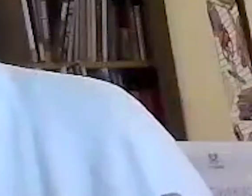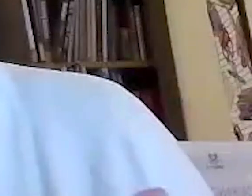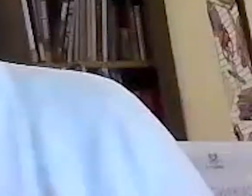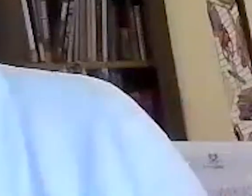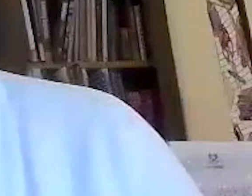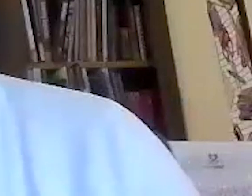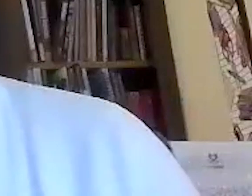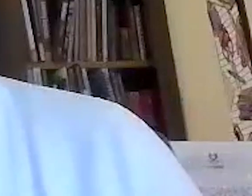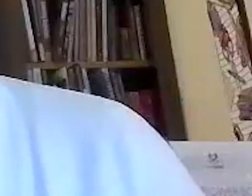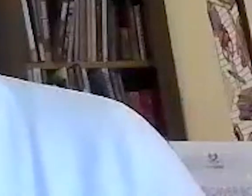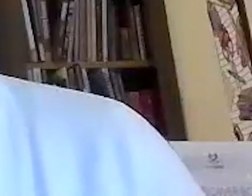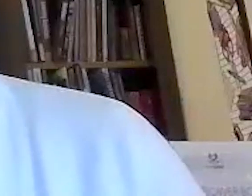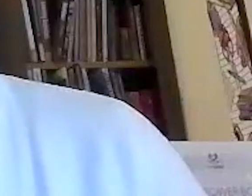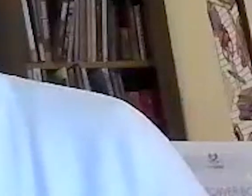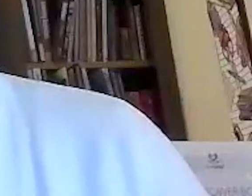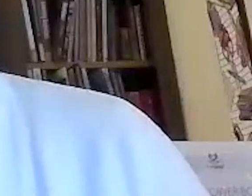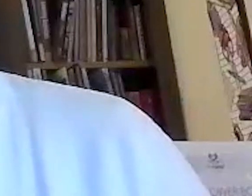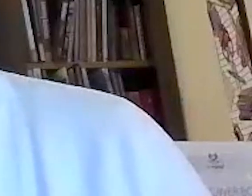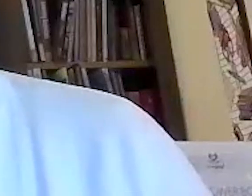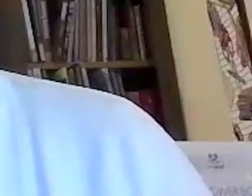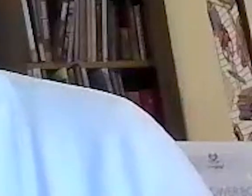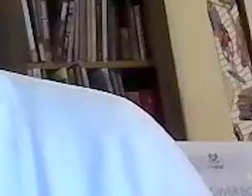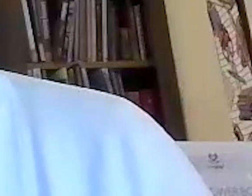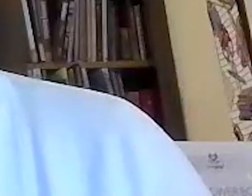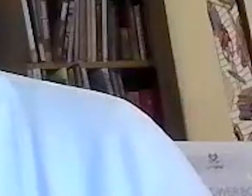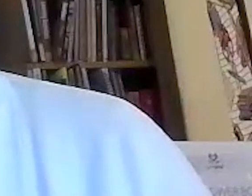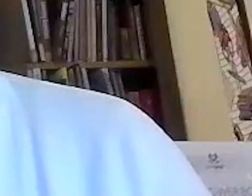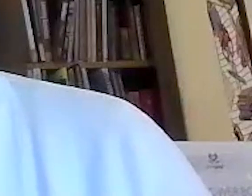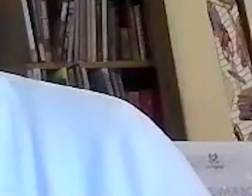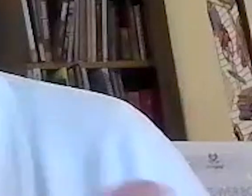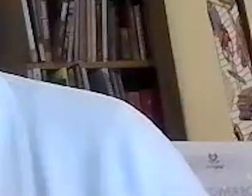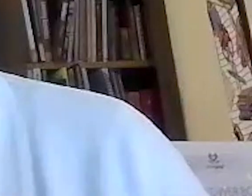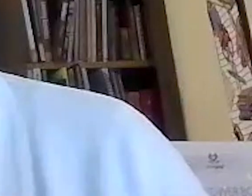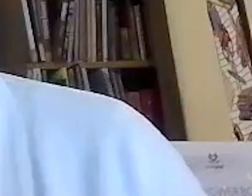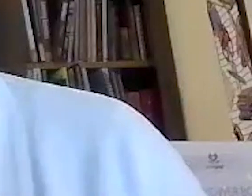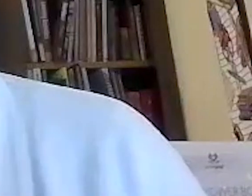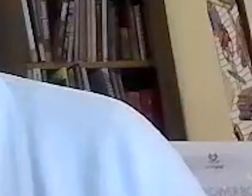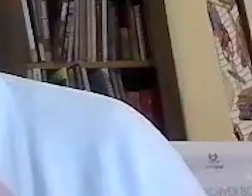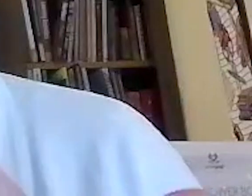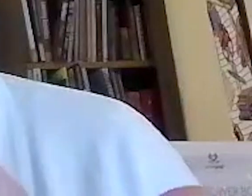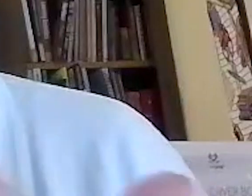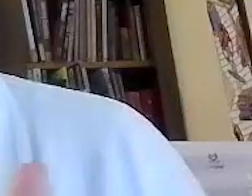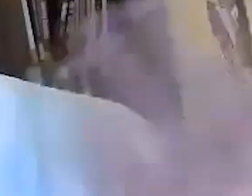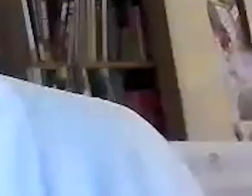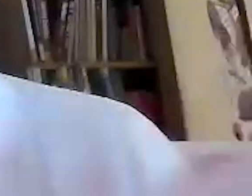work? Wait a minute, my kids are learning about dinosaurs, but I don't know